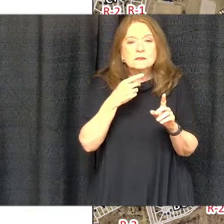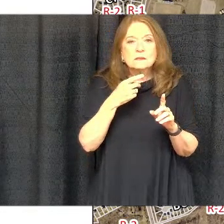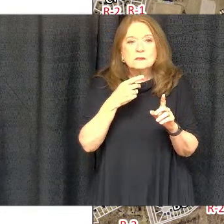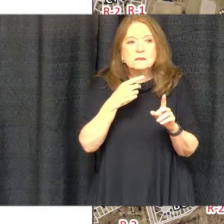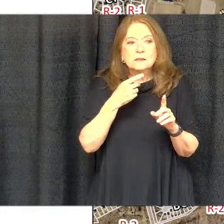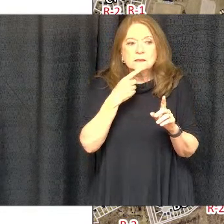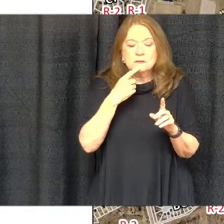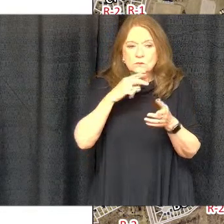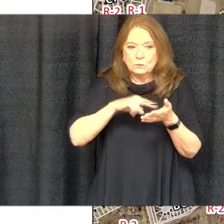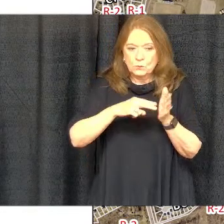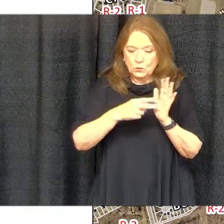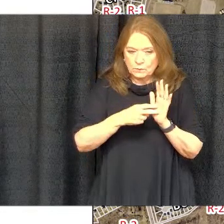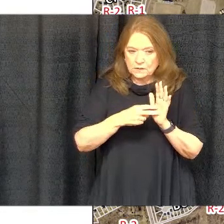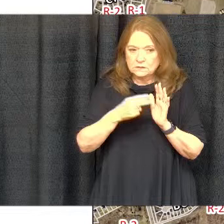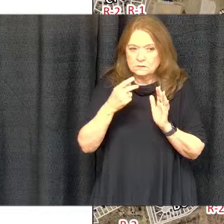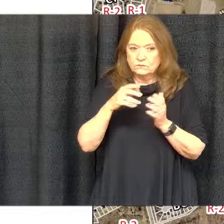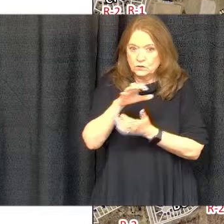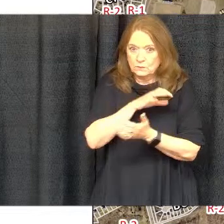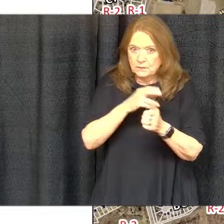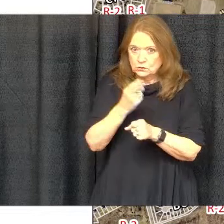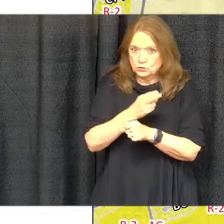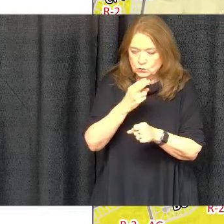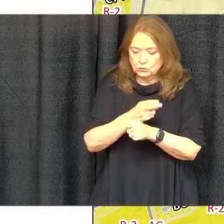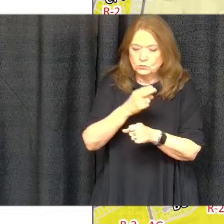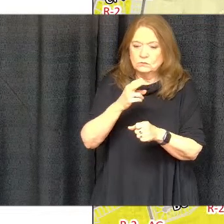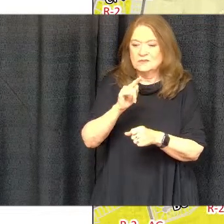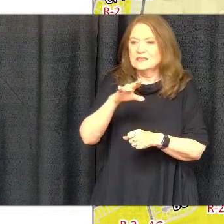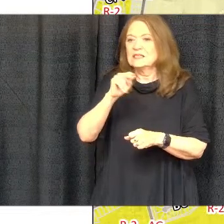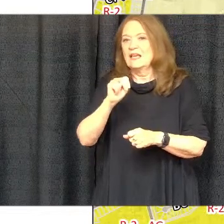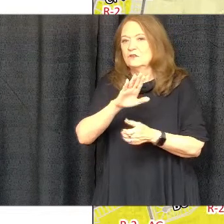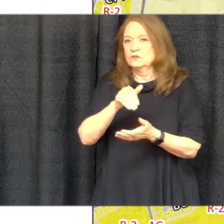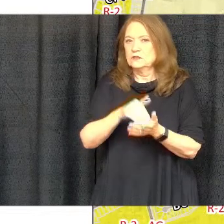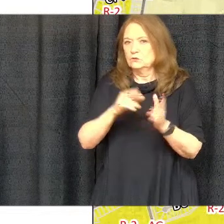Black Oaks proposed mixed-use town center.